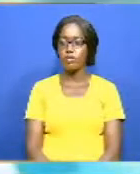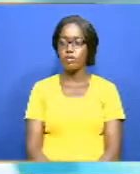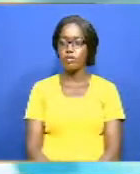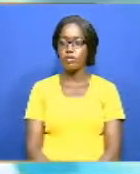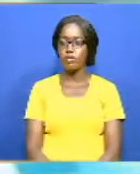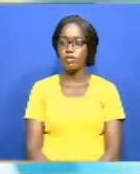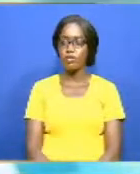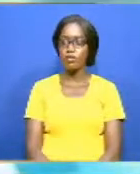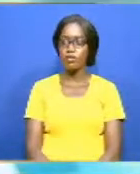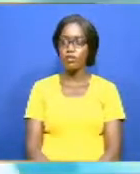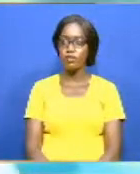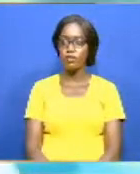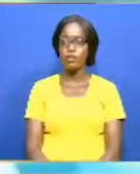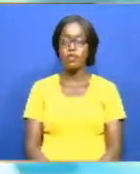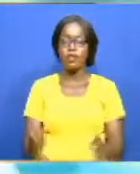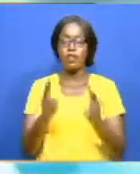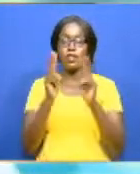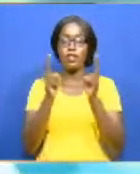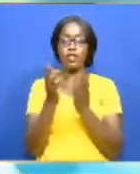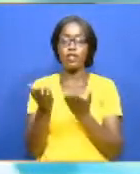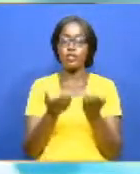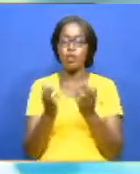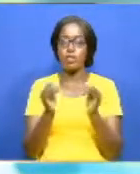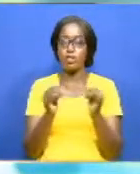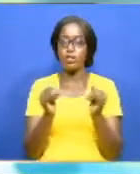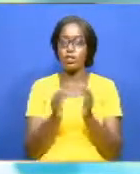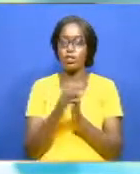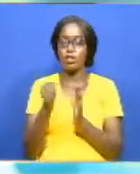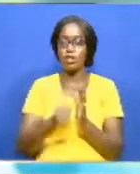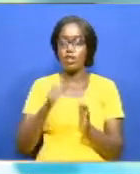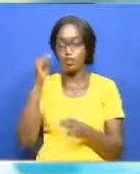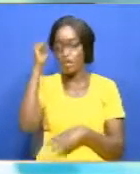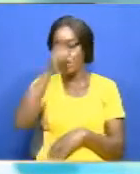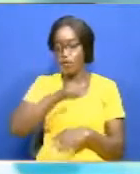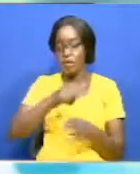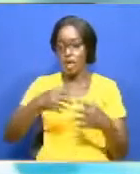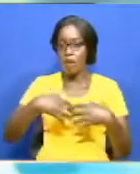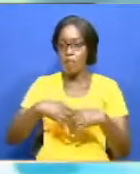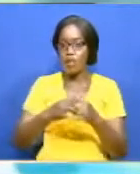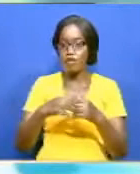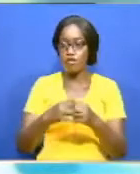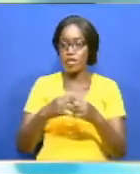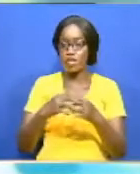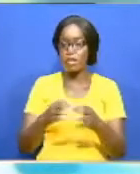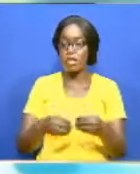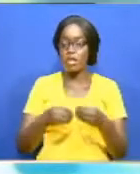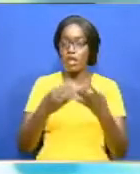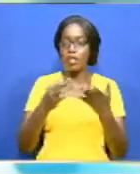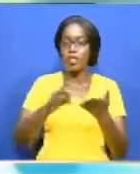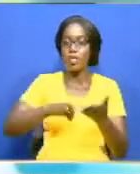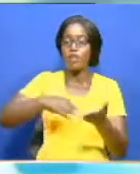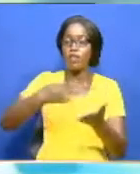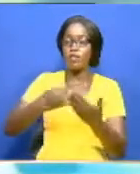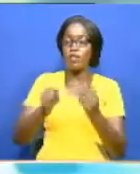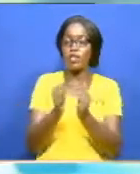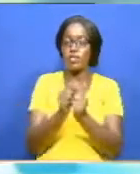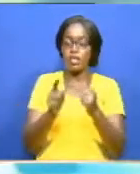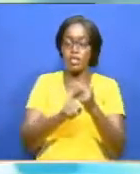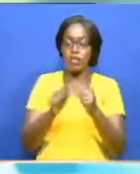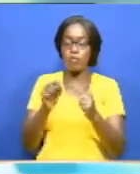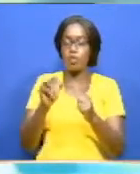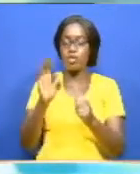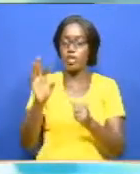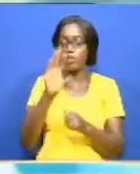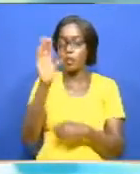And on some international business news, South Africa's manufacturing output fell by 16.3% in